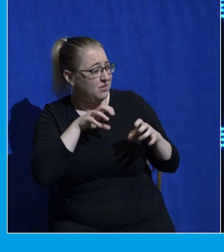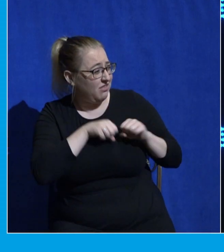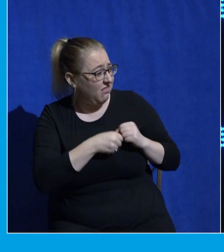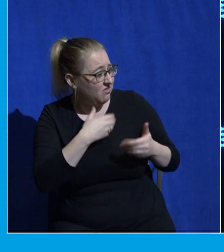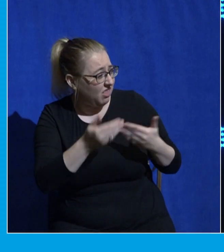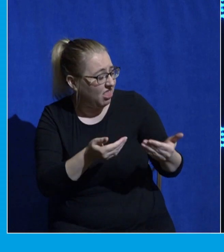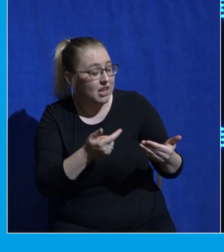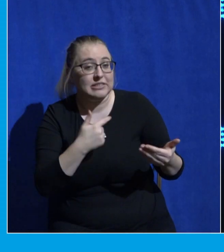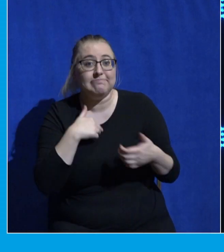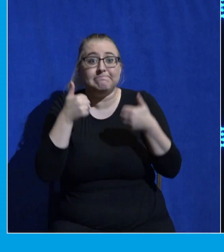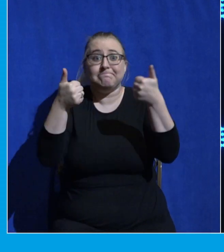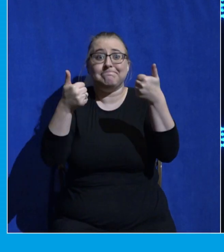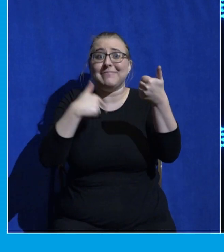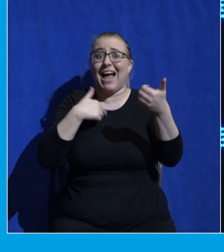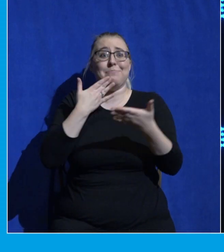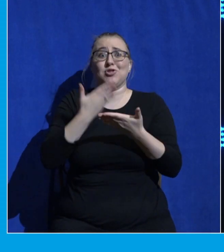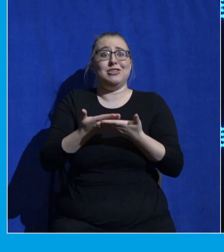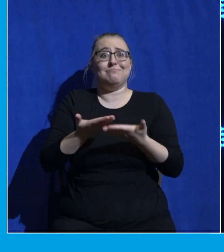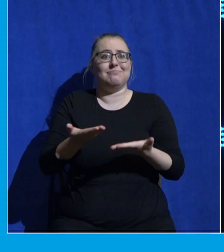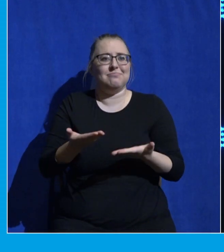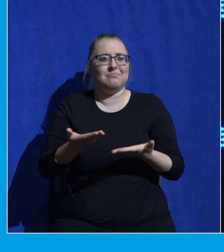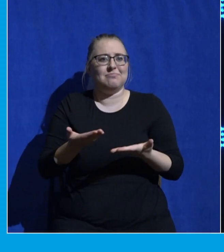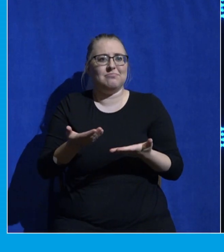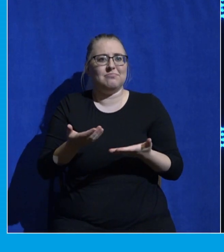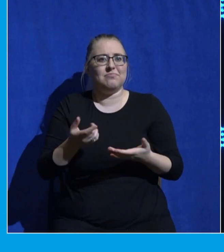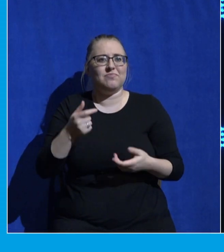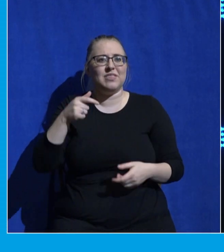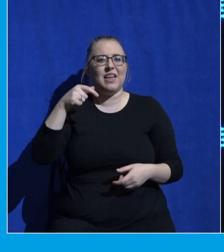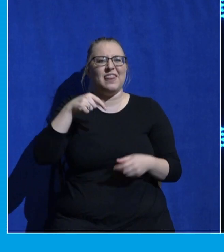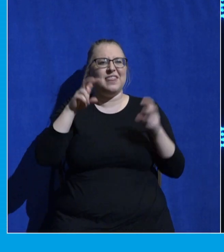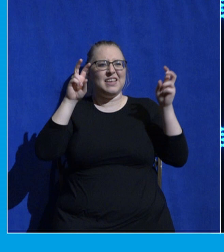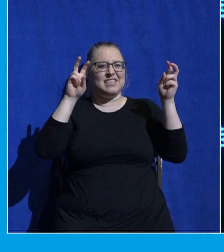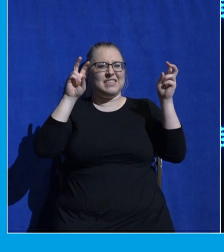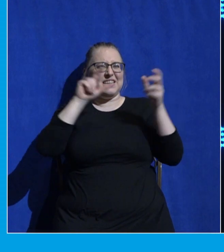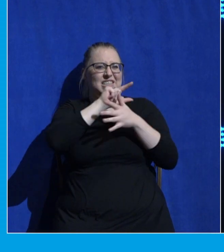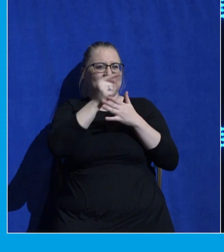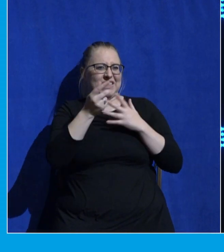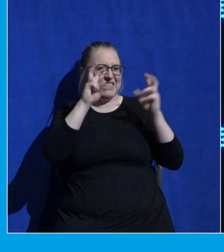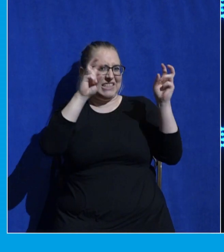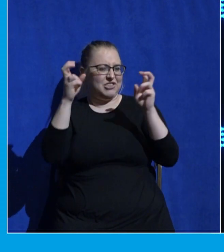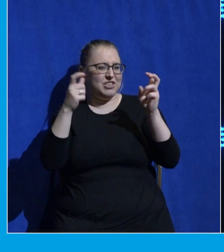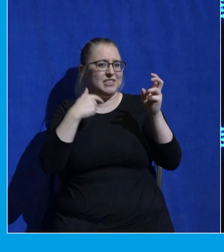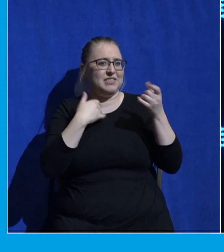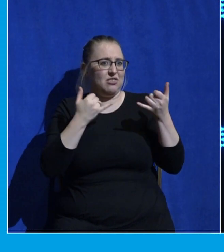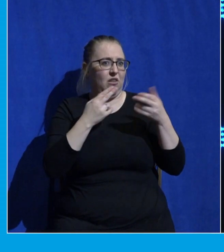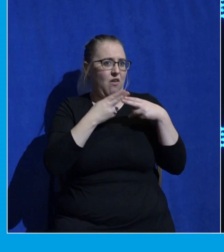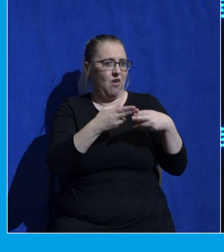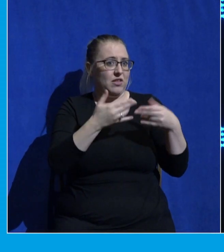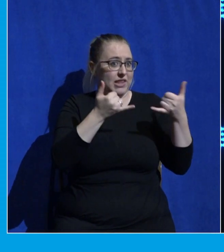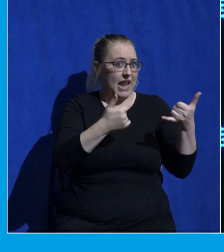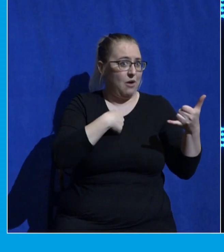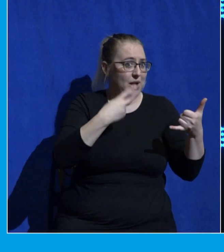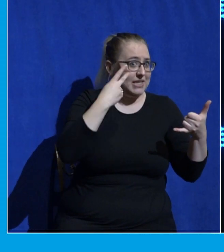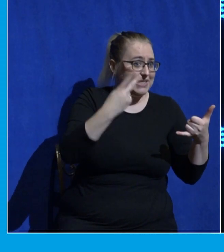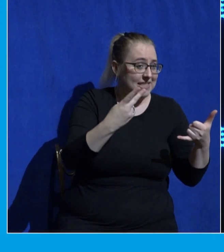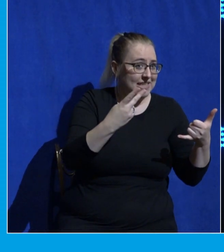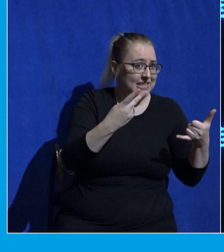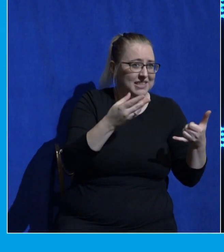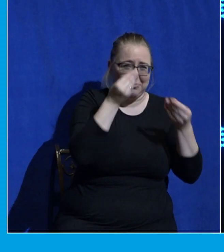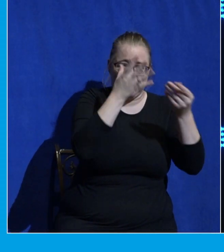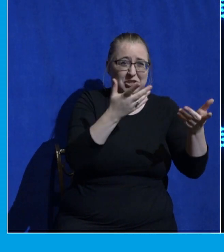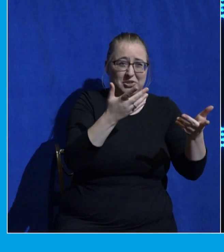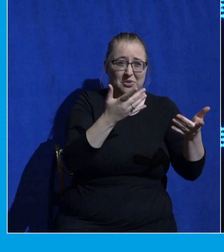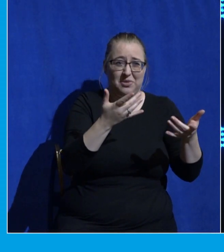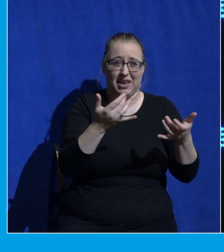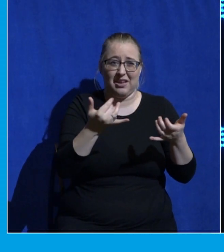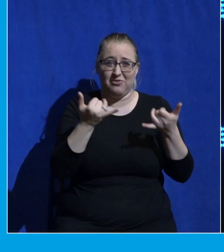good. This series is titled, Now I See It. And let me tell you what I see now. Because of Psalm